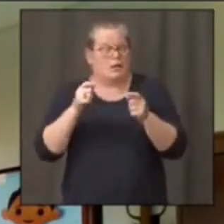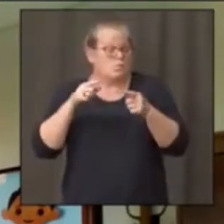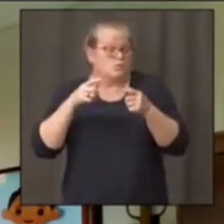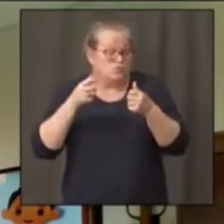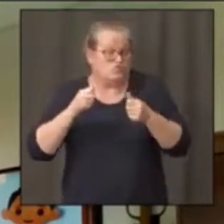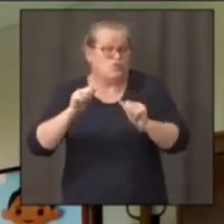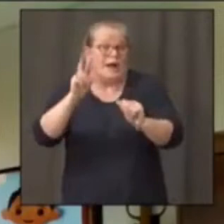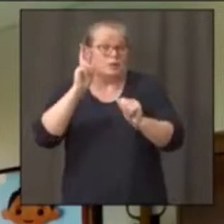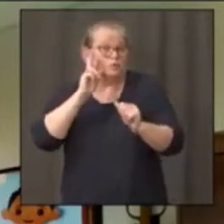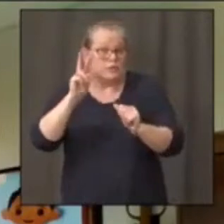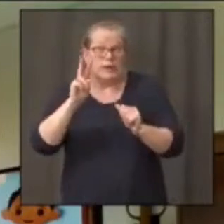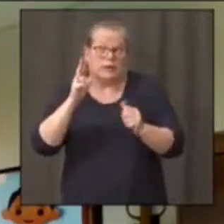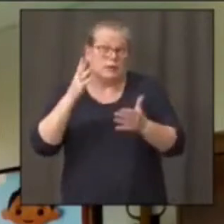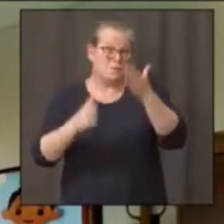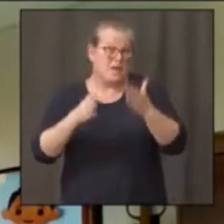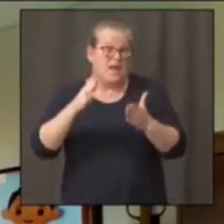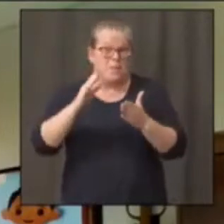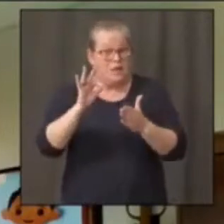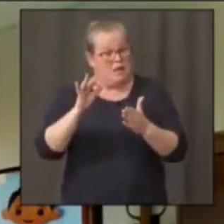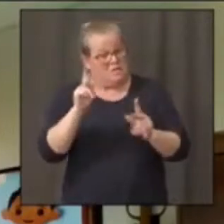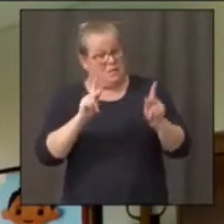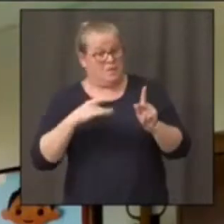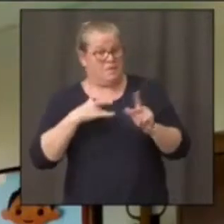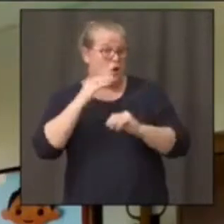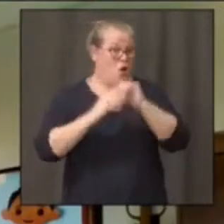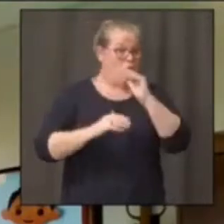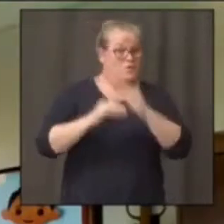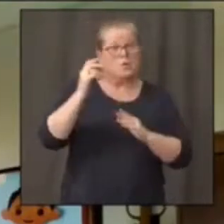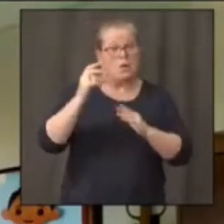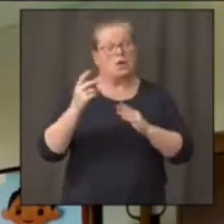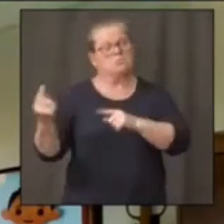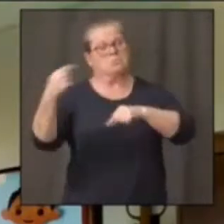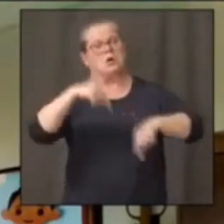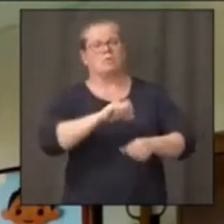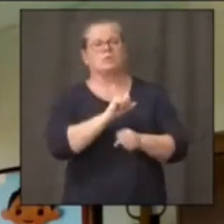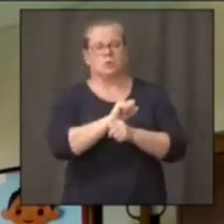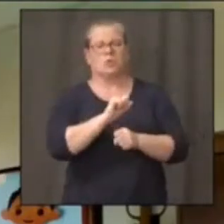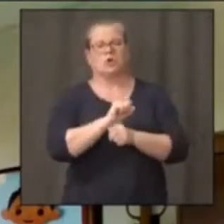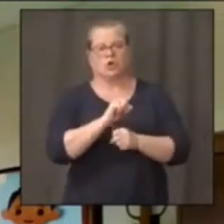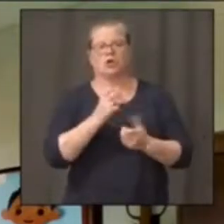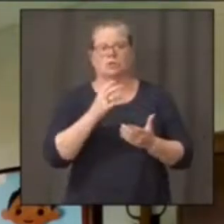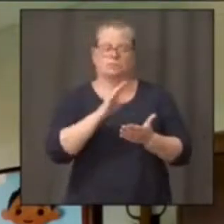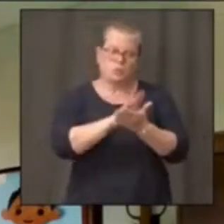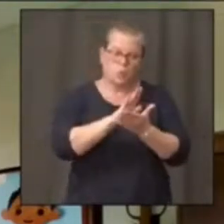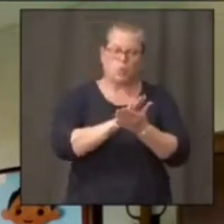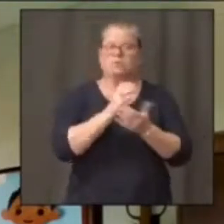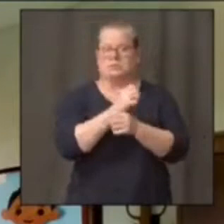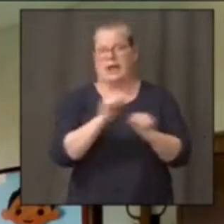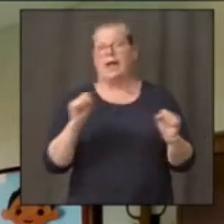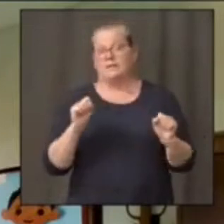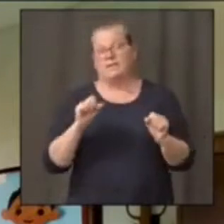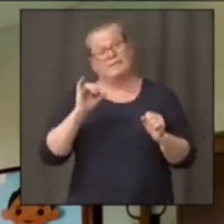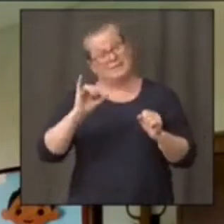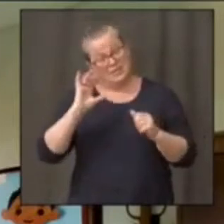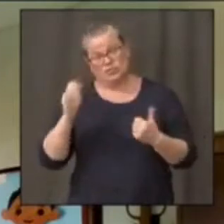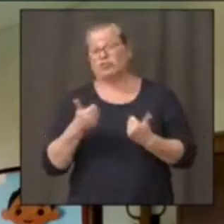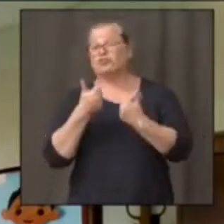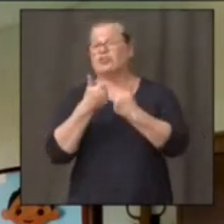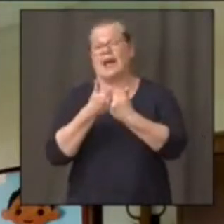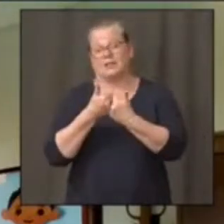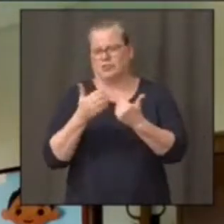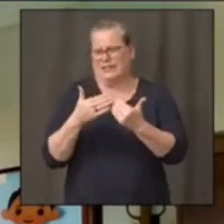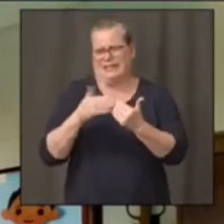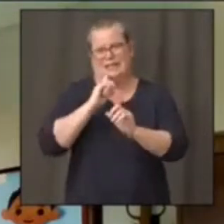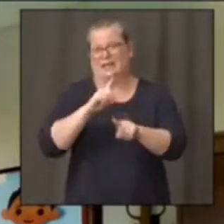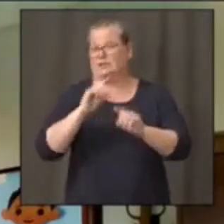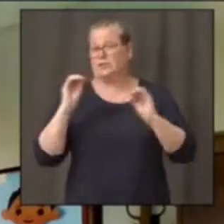folks in where they feel confident and safe that they're able to work safely. And, that's a challenge. There's no easy answers here. Let me just tell